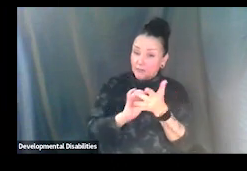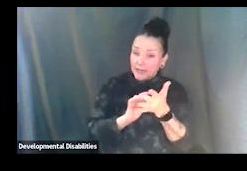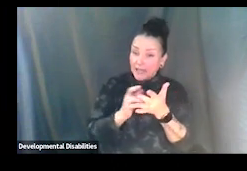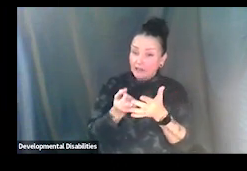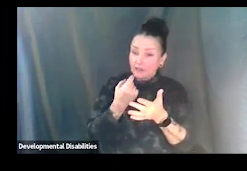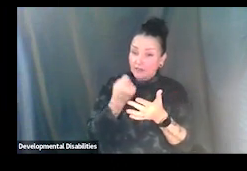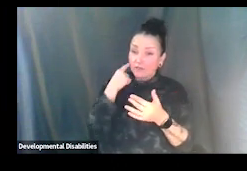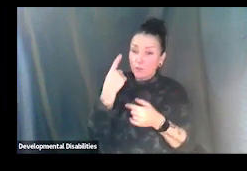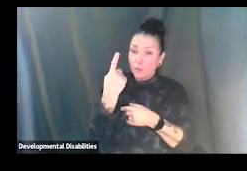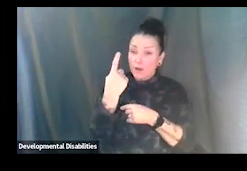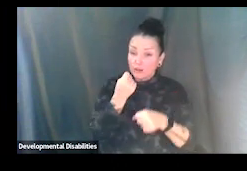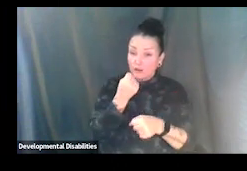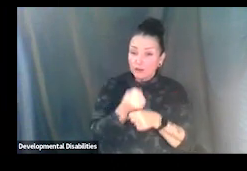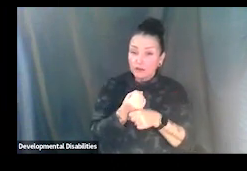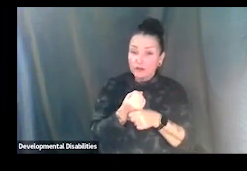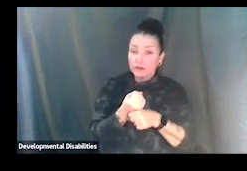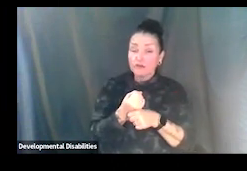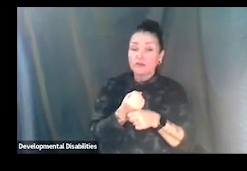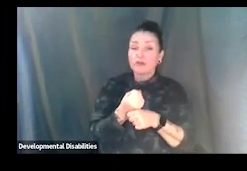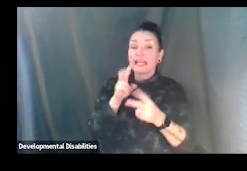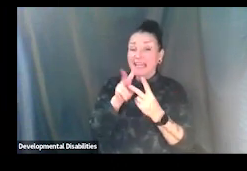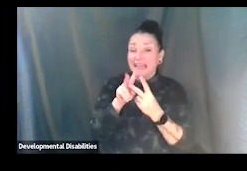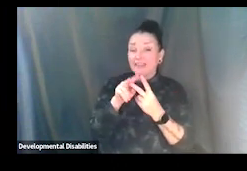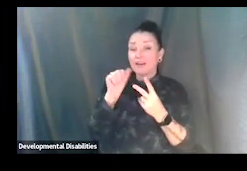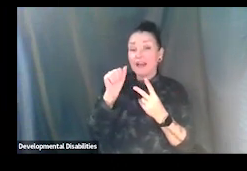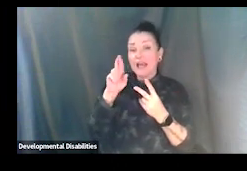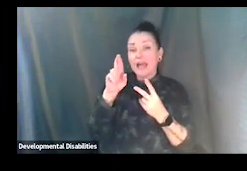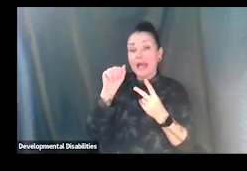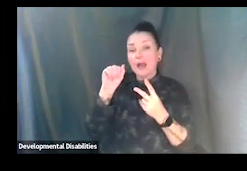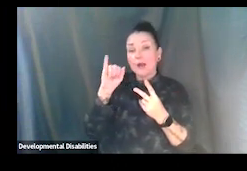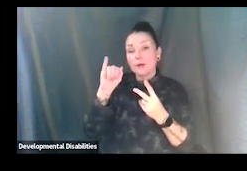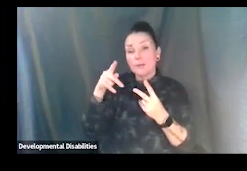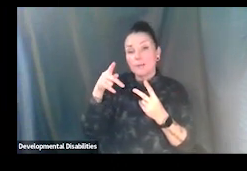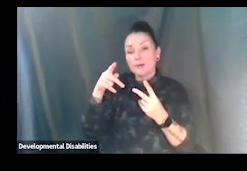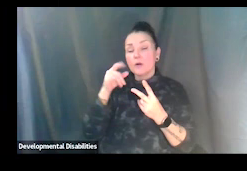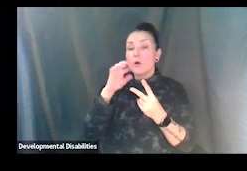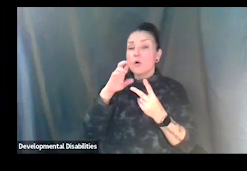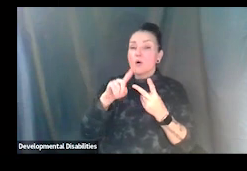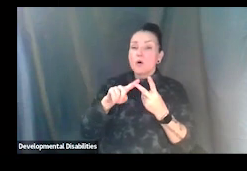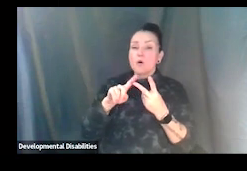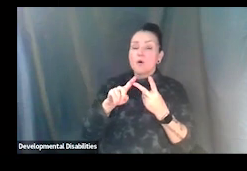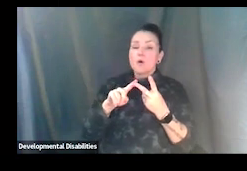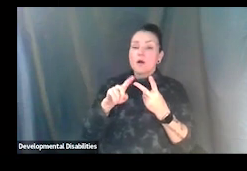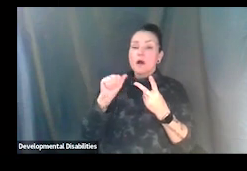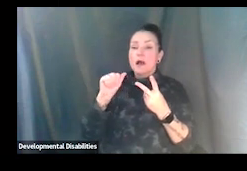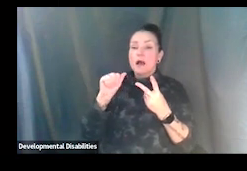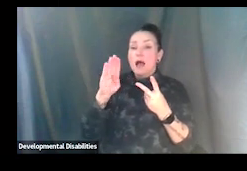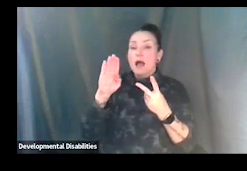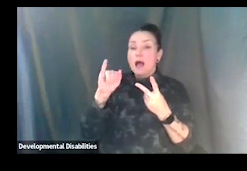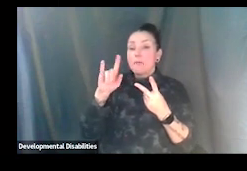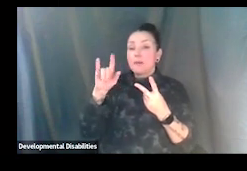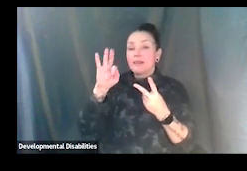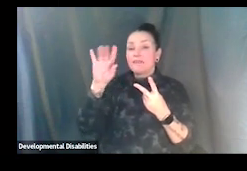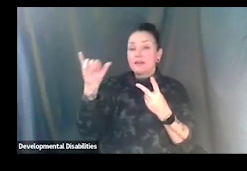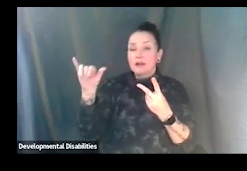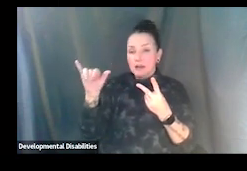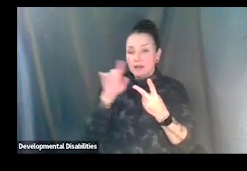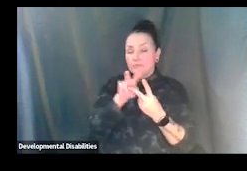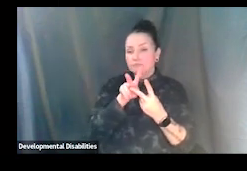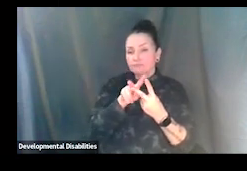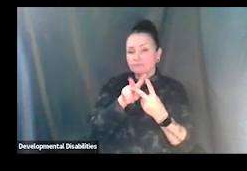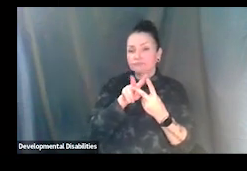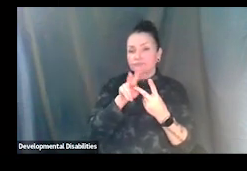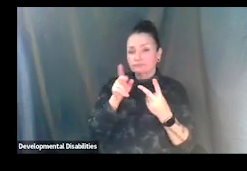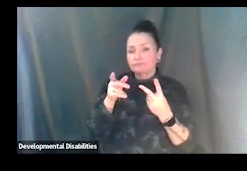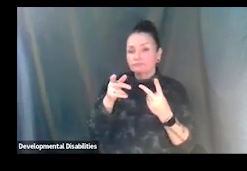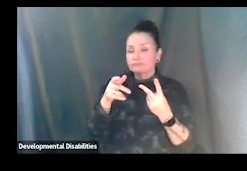sustained and prolonged. And this is where, hopefully it allows people then to participate in school more appropriately and to be there full time,